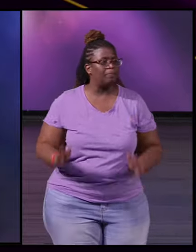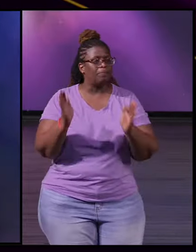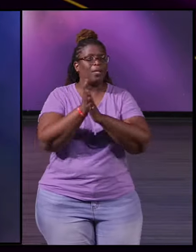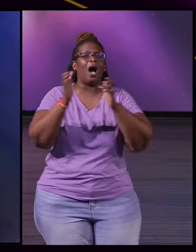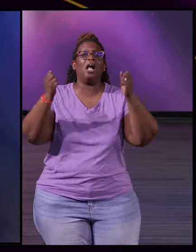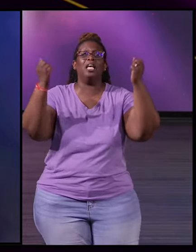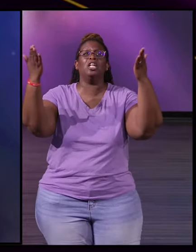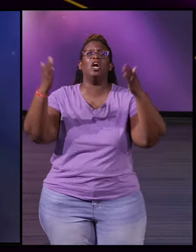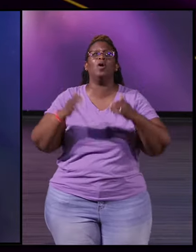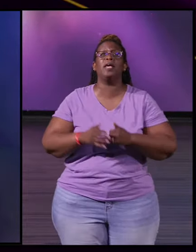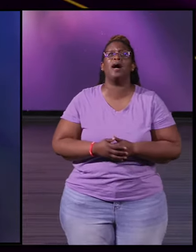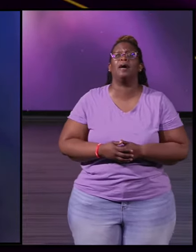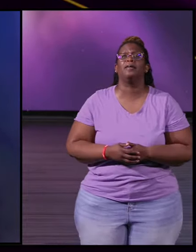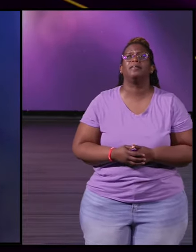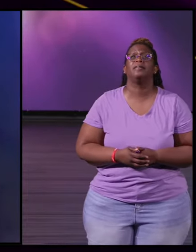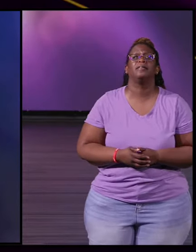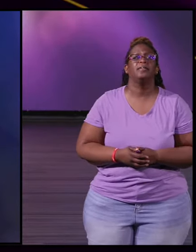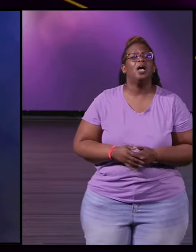Hallelujah.